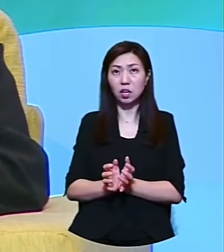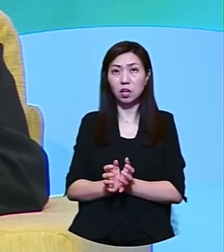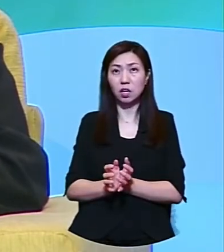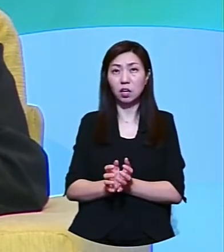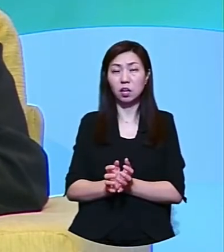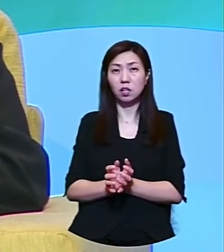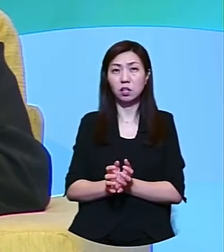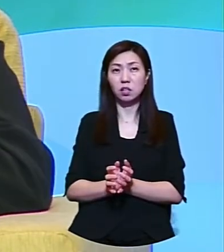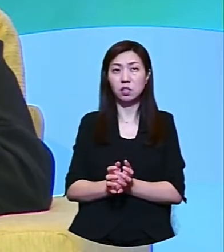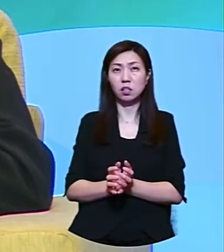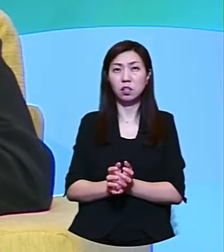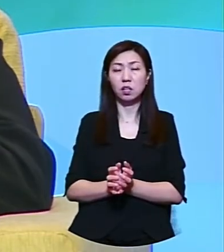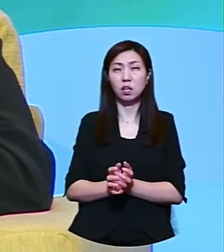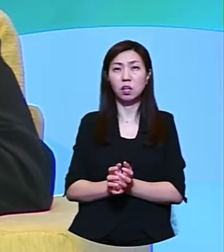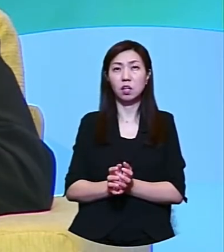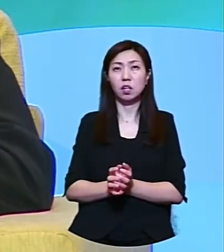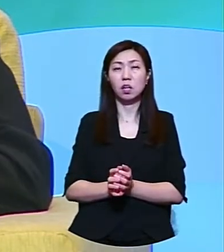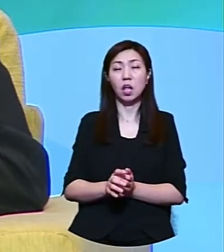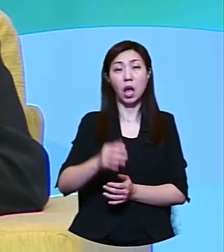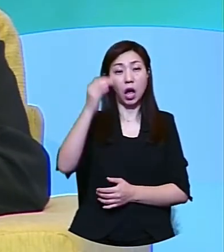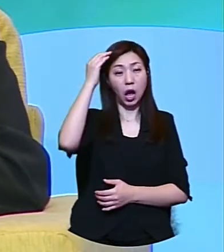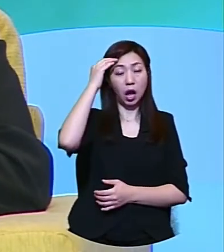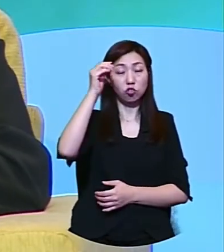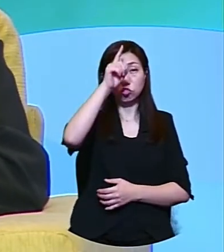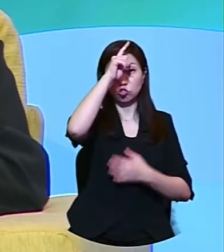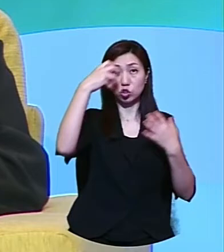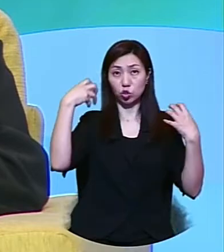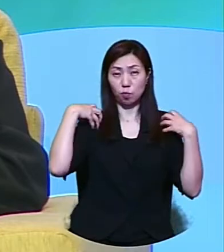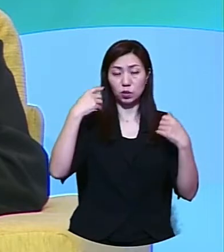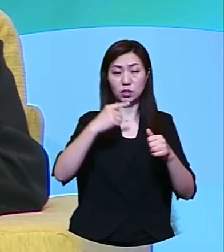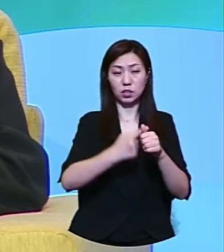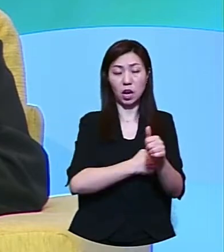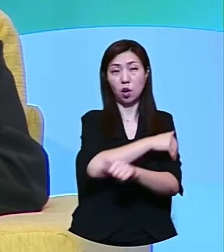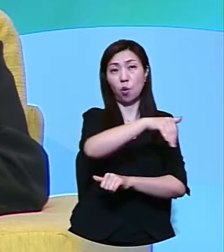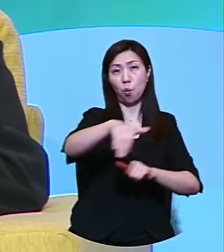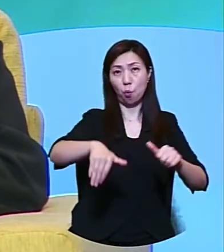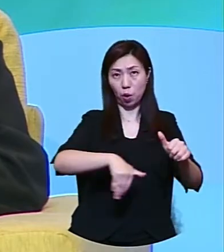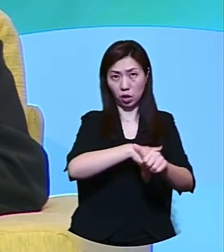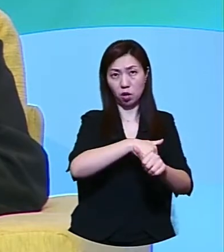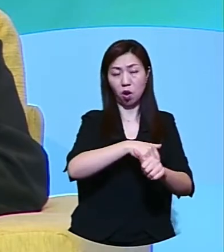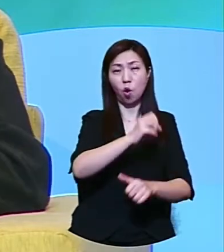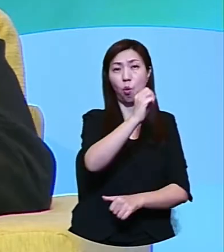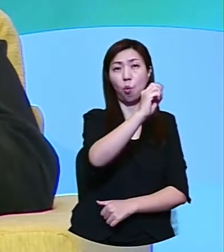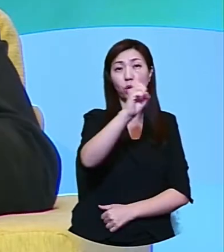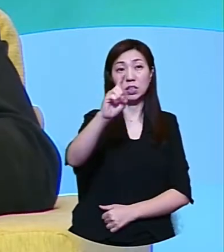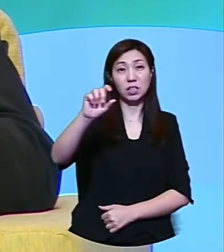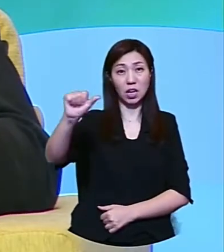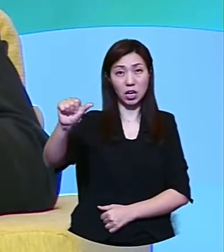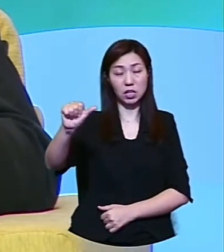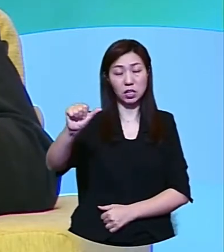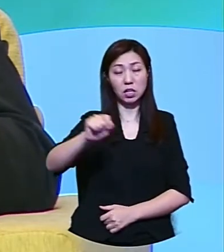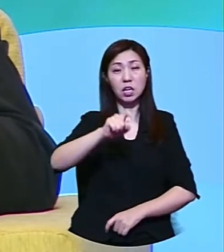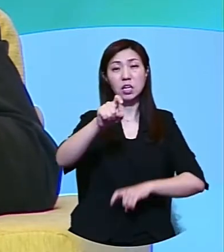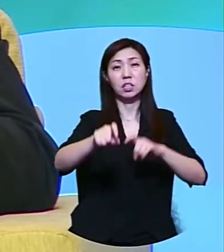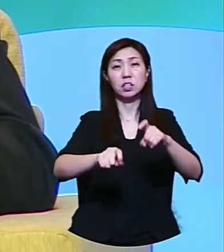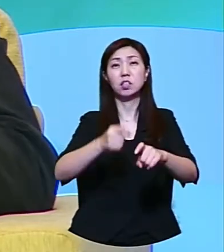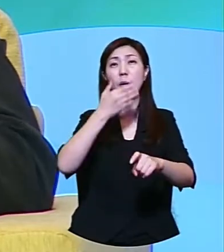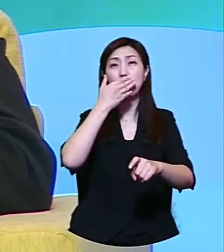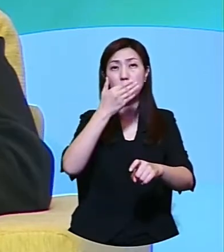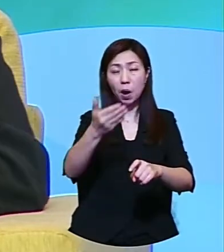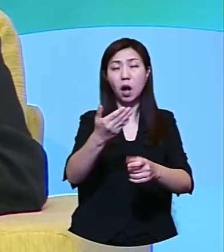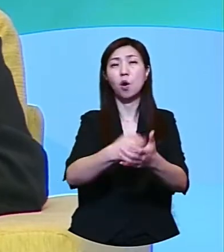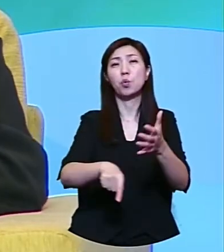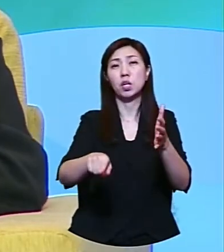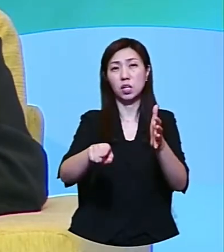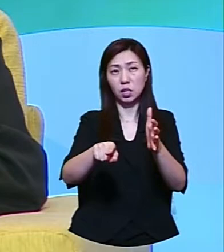Korean government's Green New Deal ODA, and in particular, the